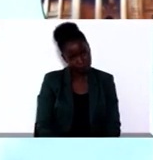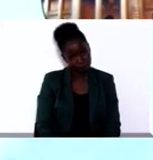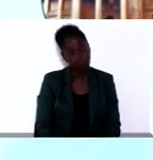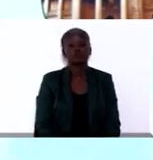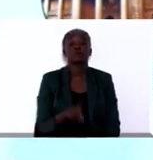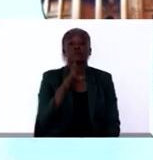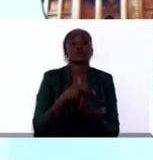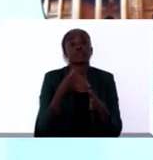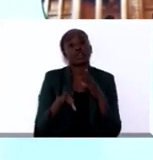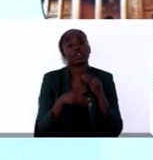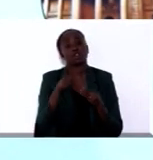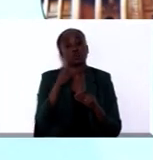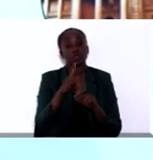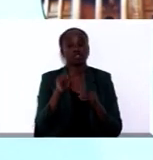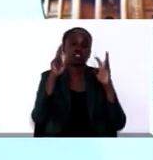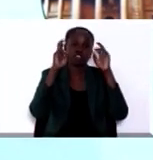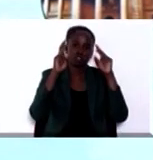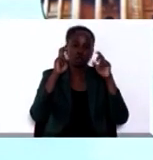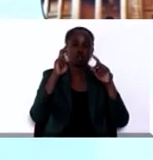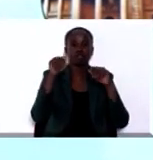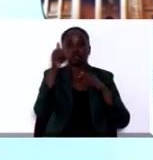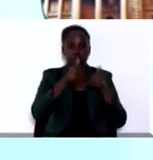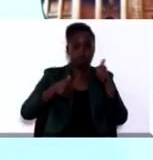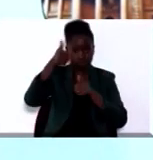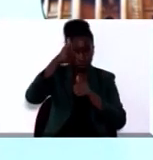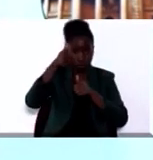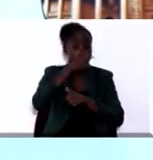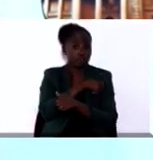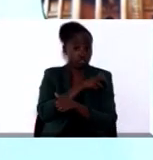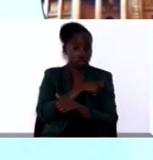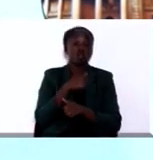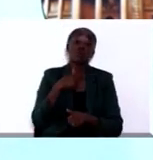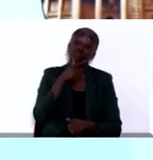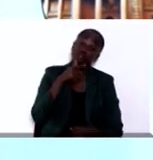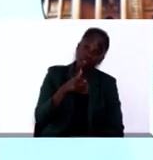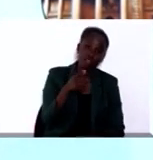In addition to senior officials, I want to say to you today